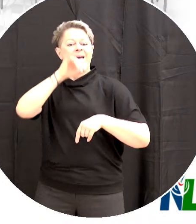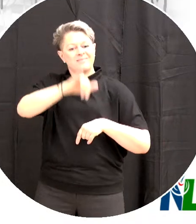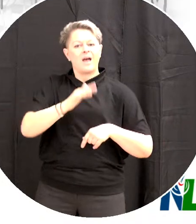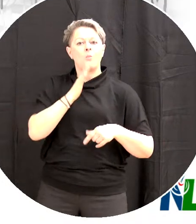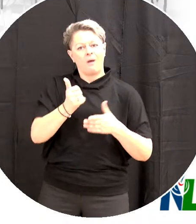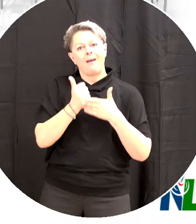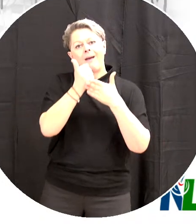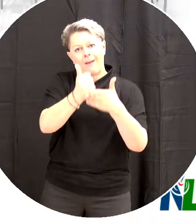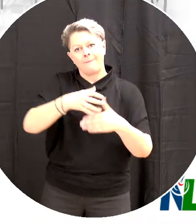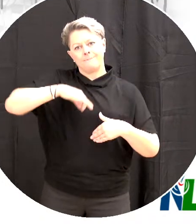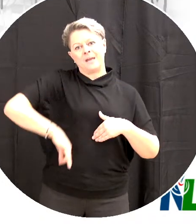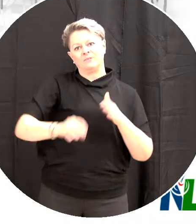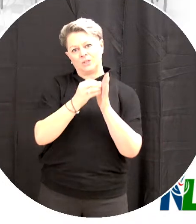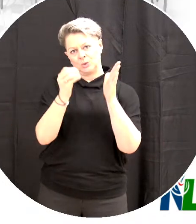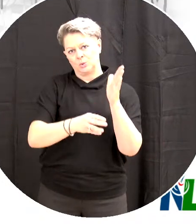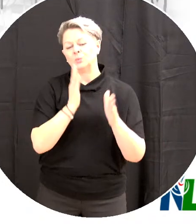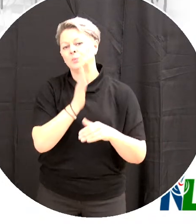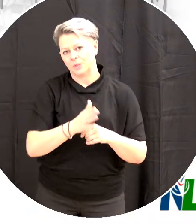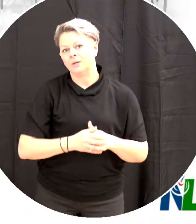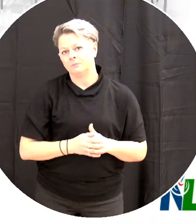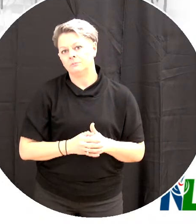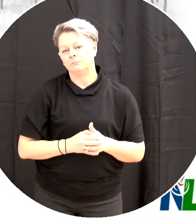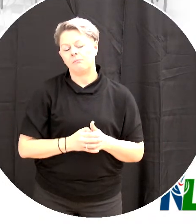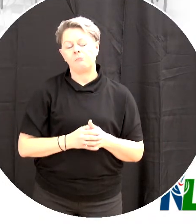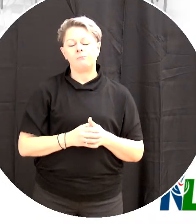in attendance when they're assigned to be in attendance.